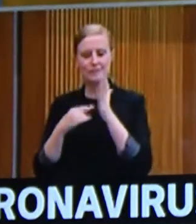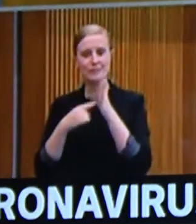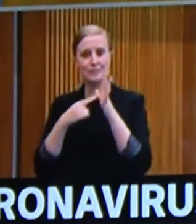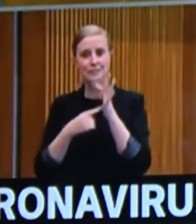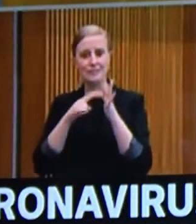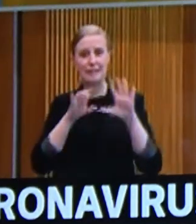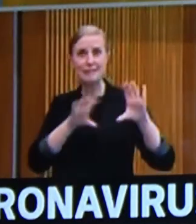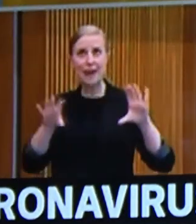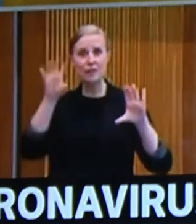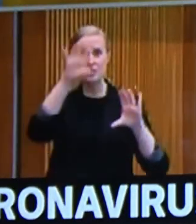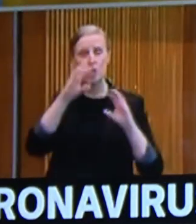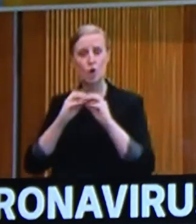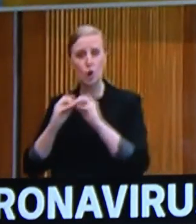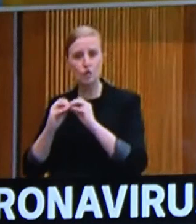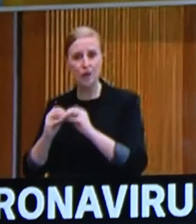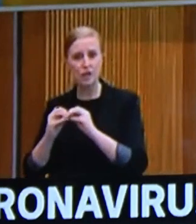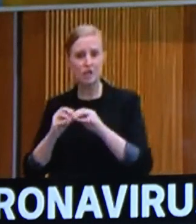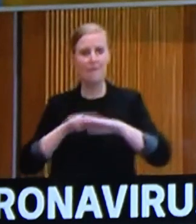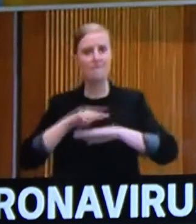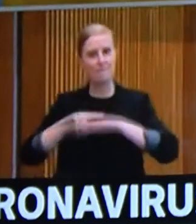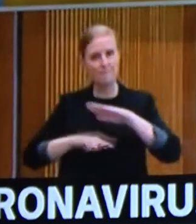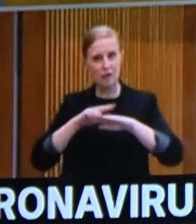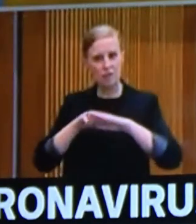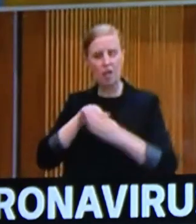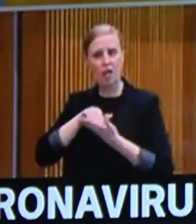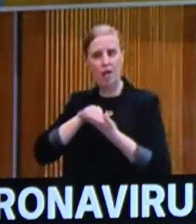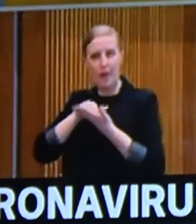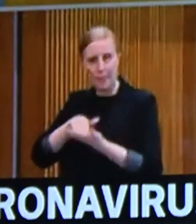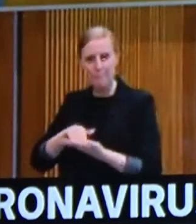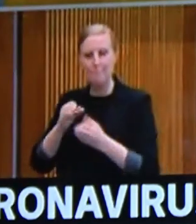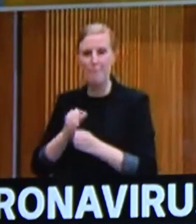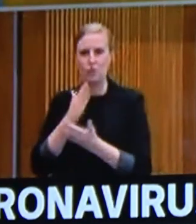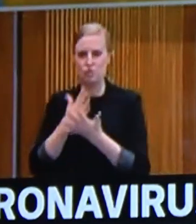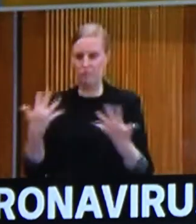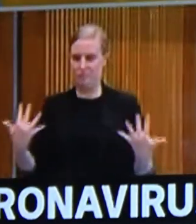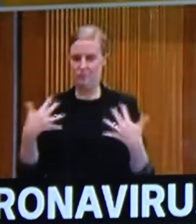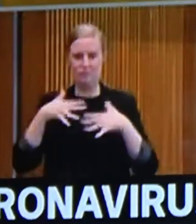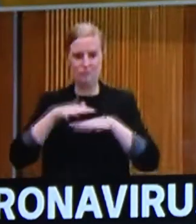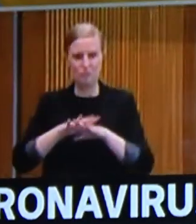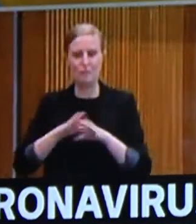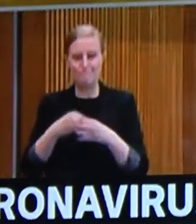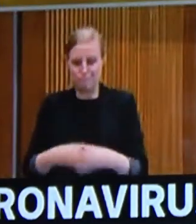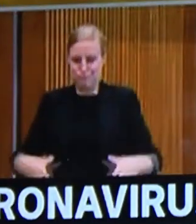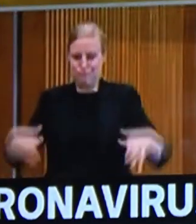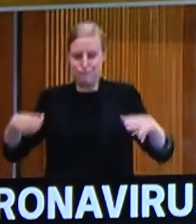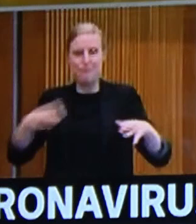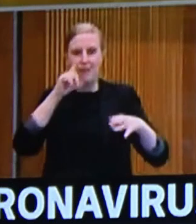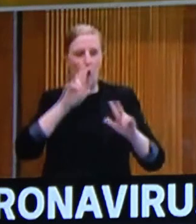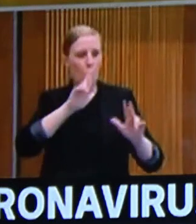within the public hospital system. Our expectation is that this will be an additional